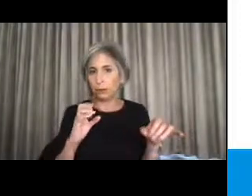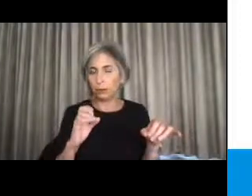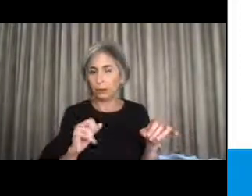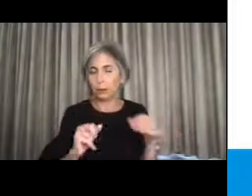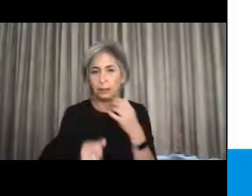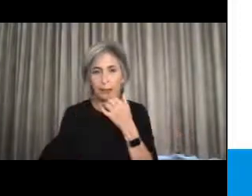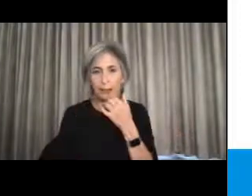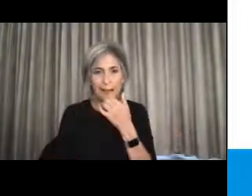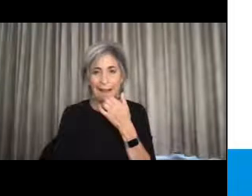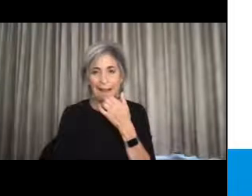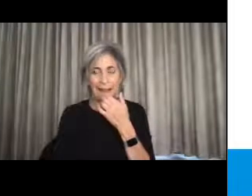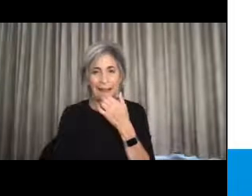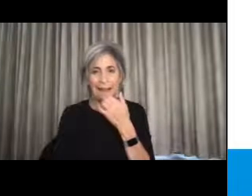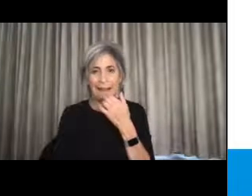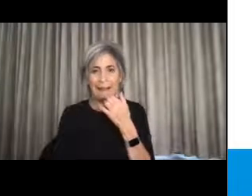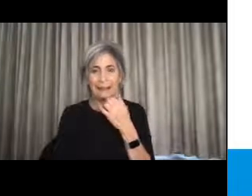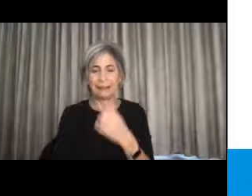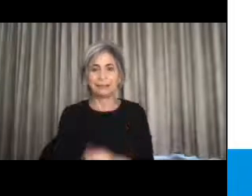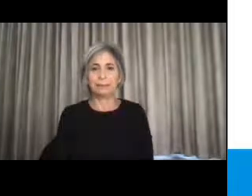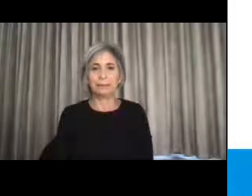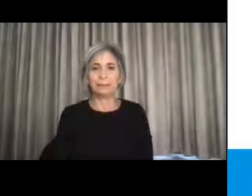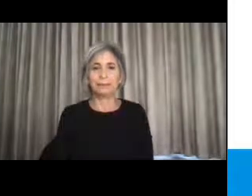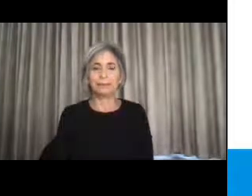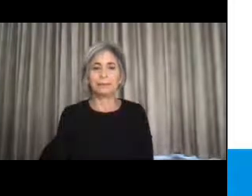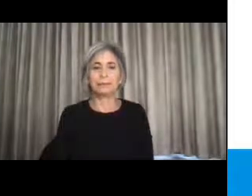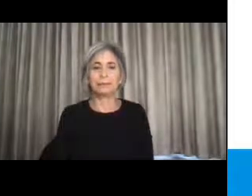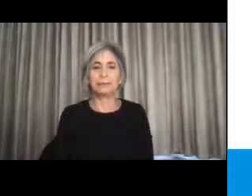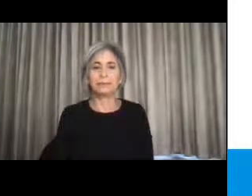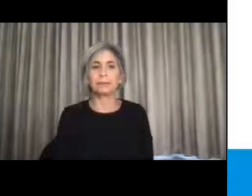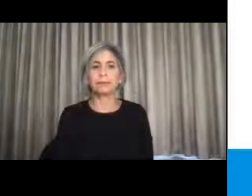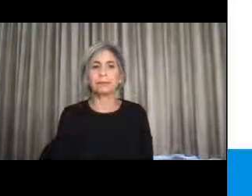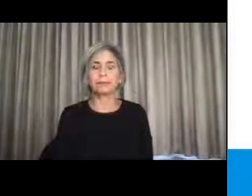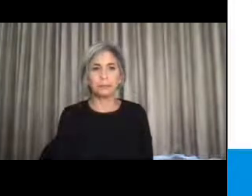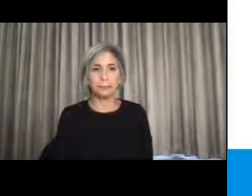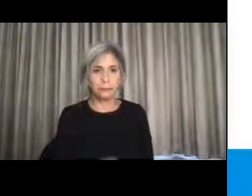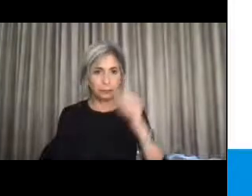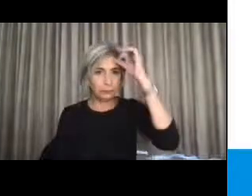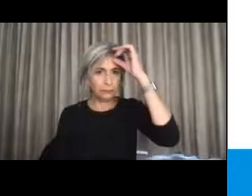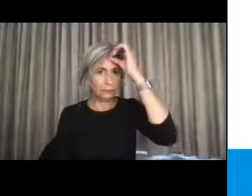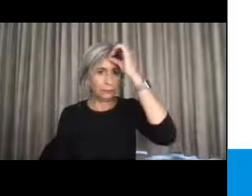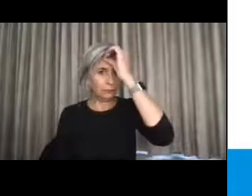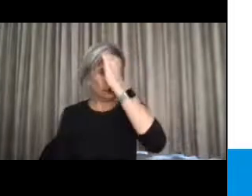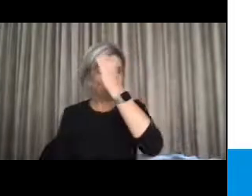being collected during the situation. Next slide, please.